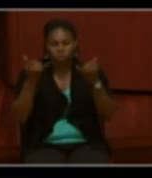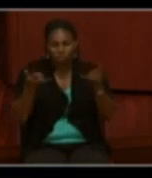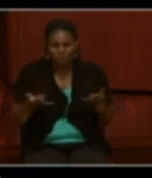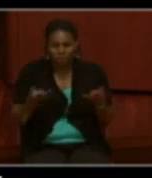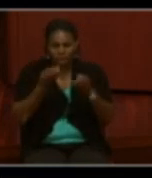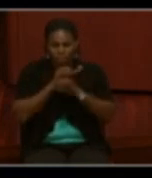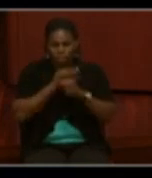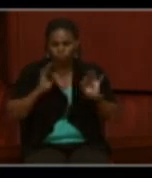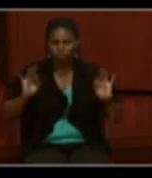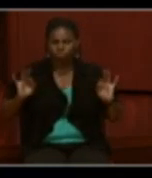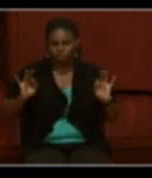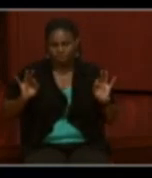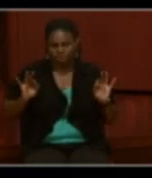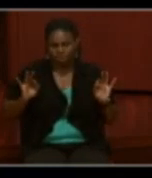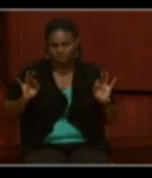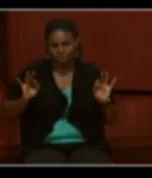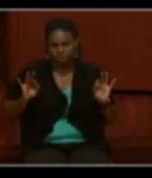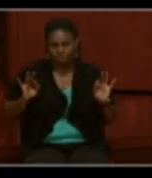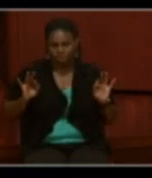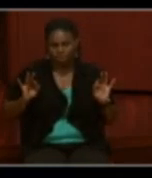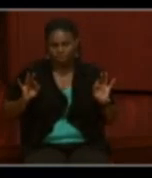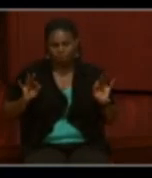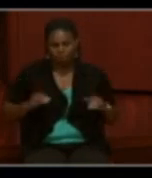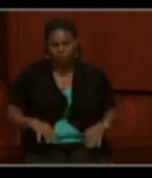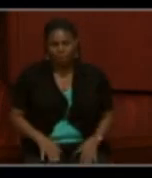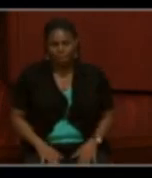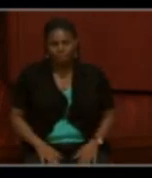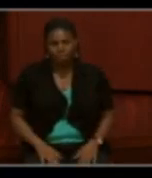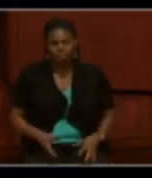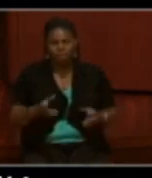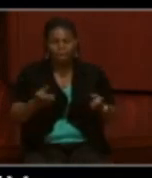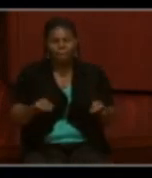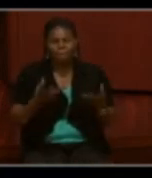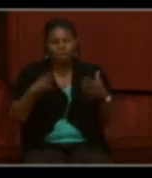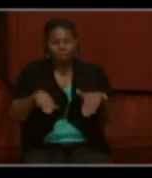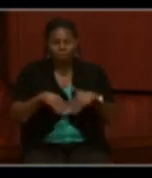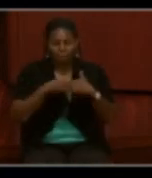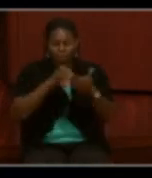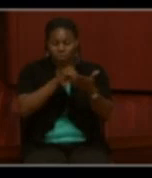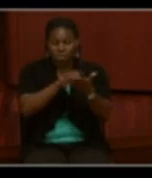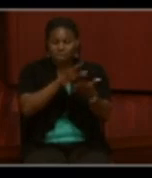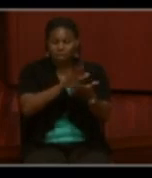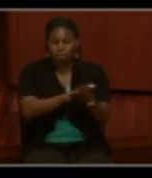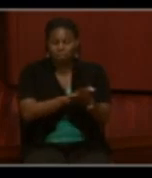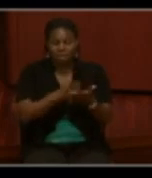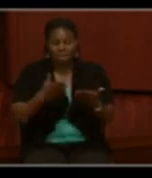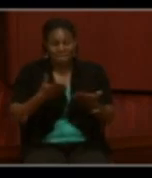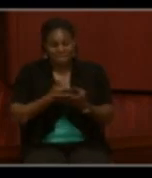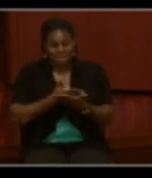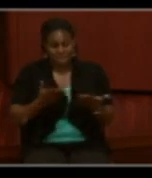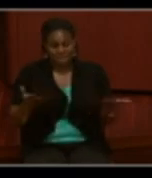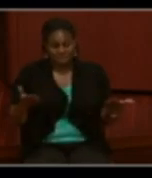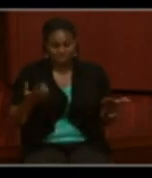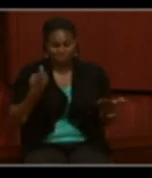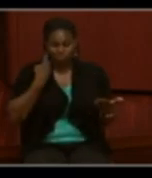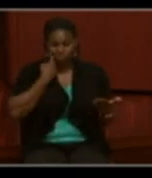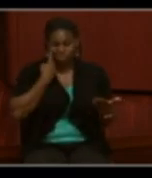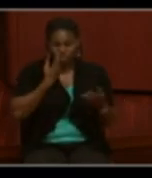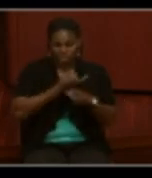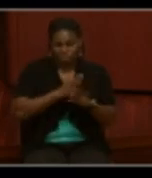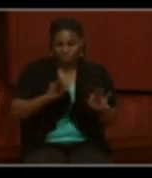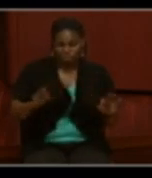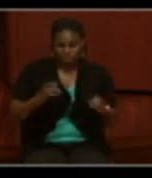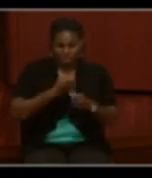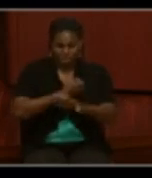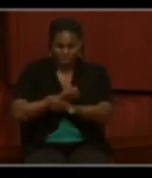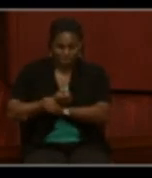and who had considered themselves married. And many of these marriage documents these recently freed slaves